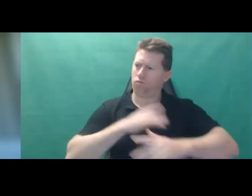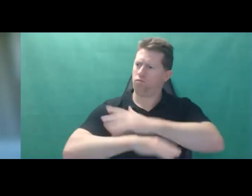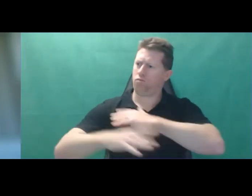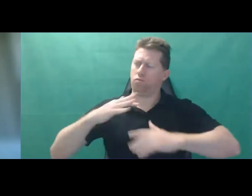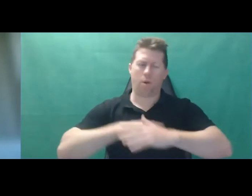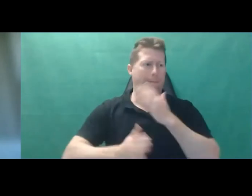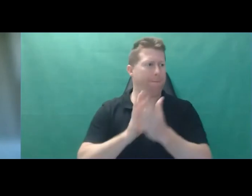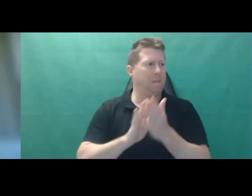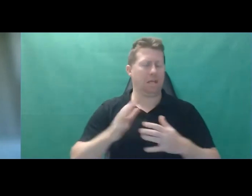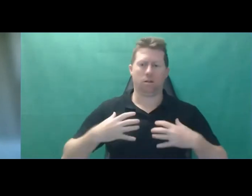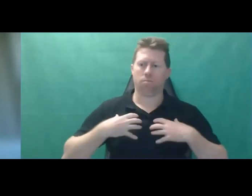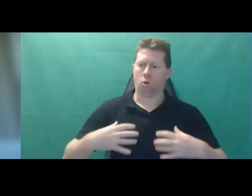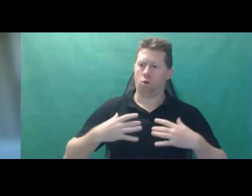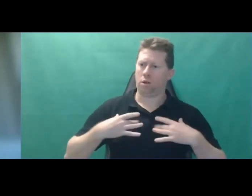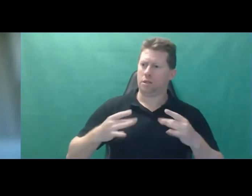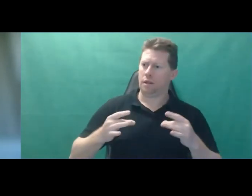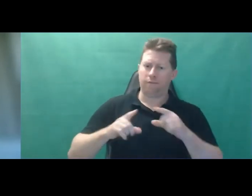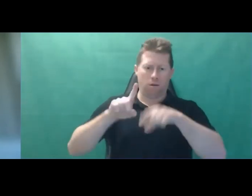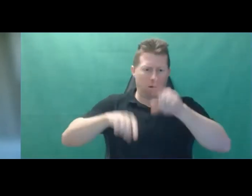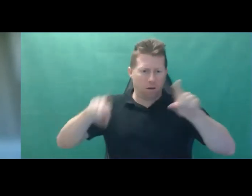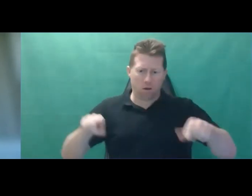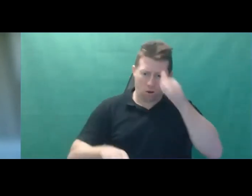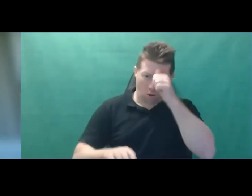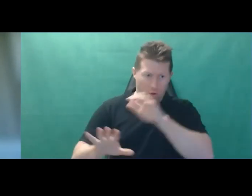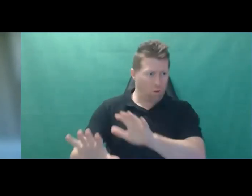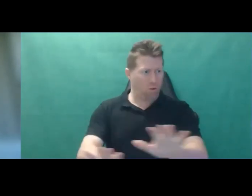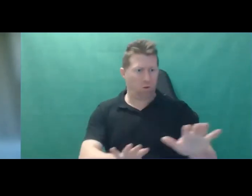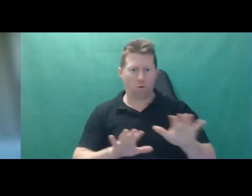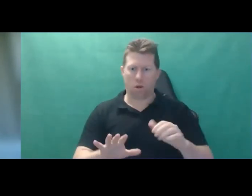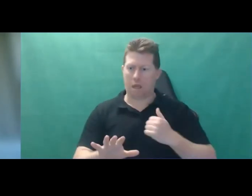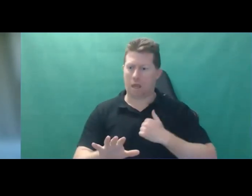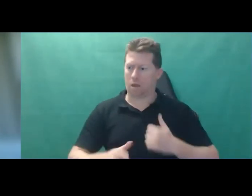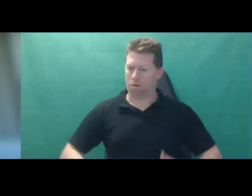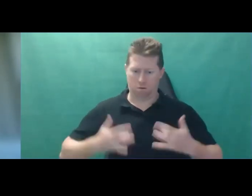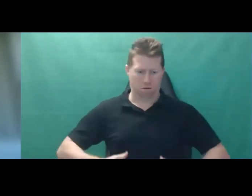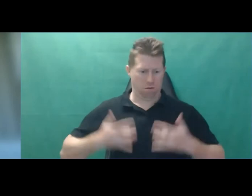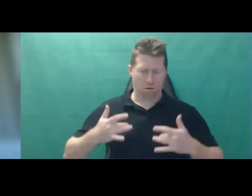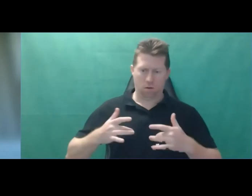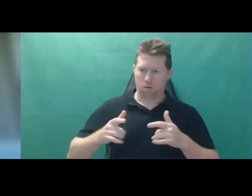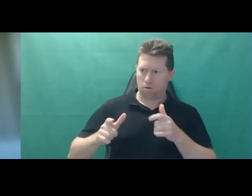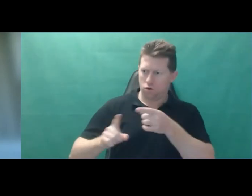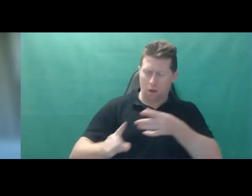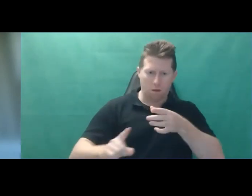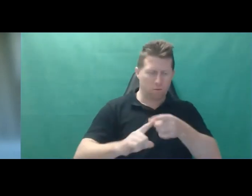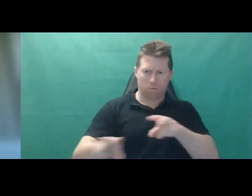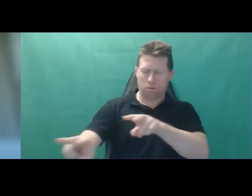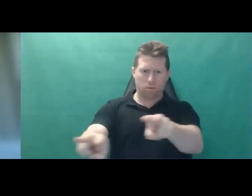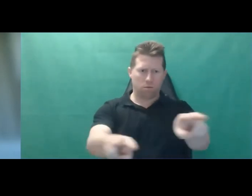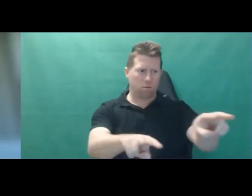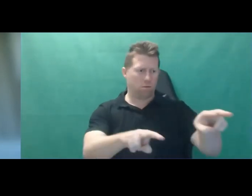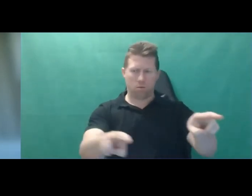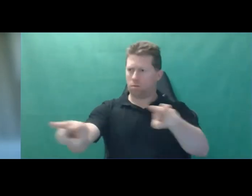and tolerant of diversity. It can sharpen our senses and open our eyes to new horizons beyond our immediate experiences,